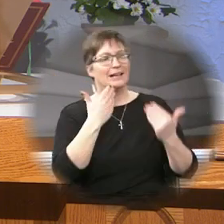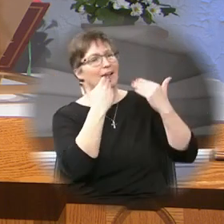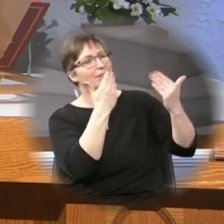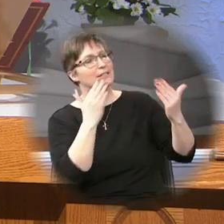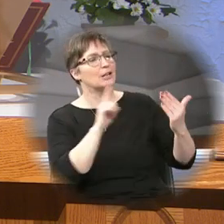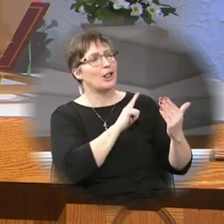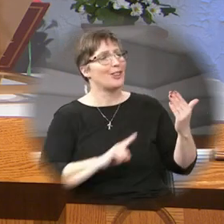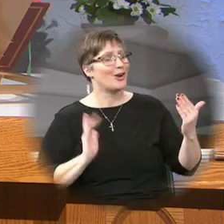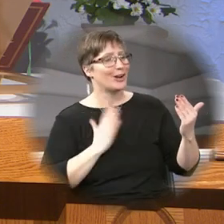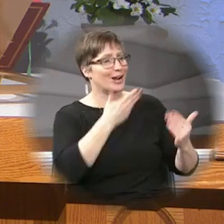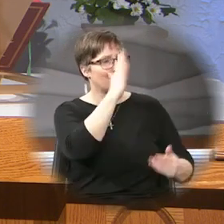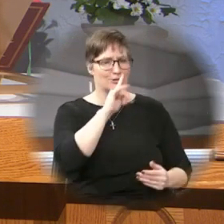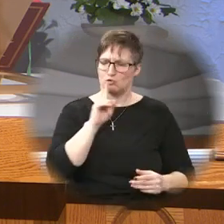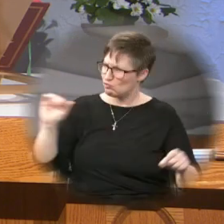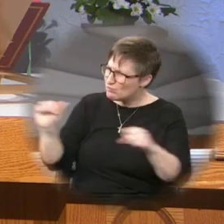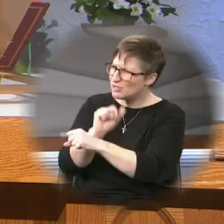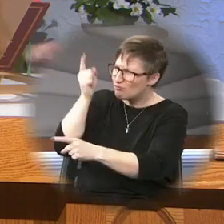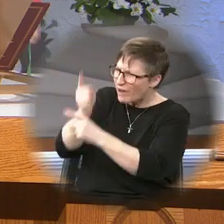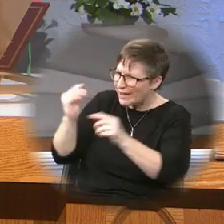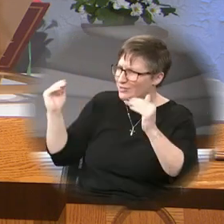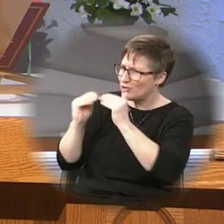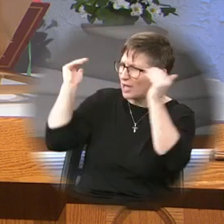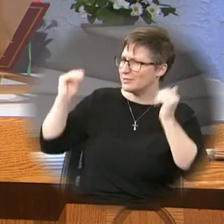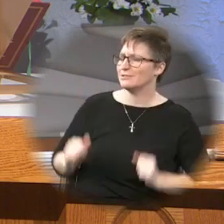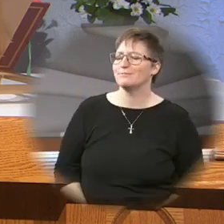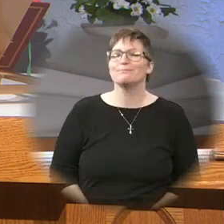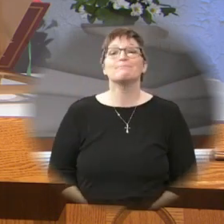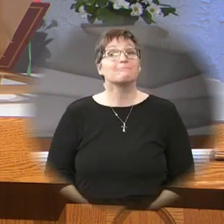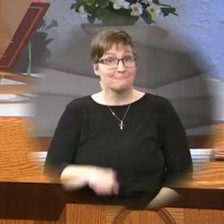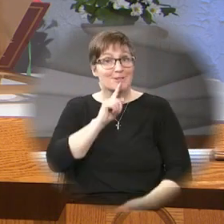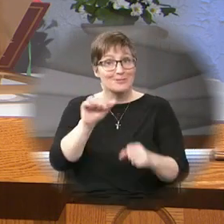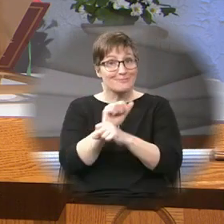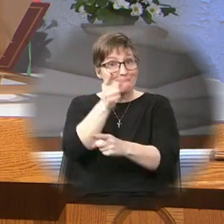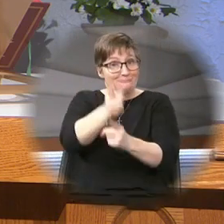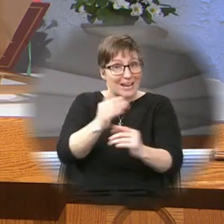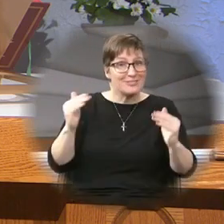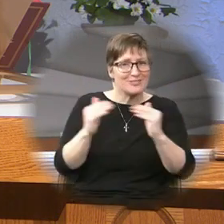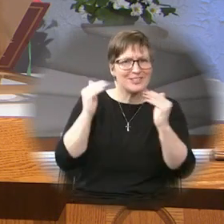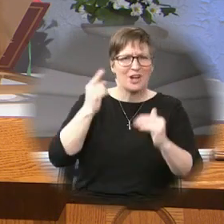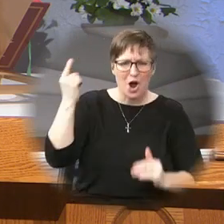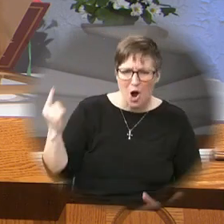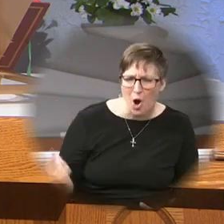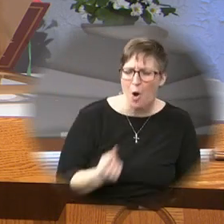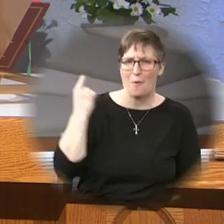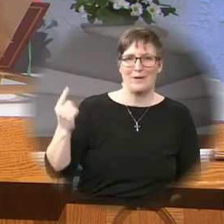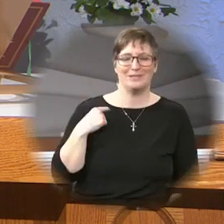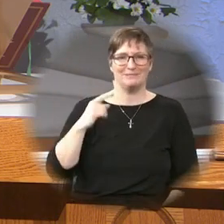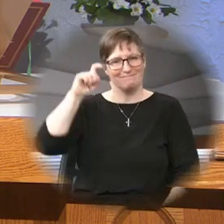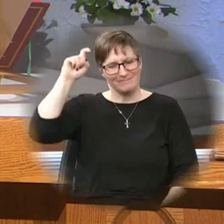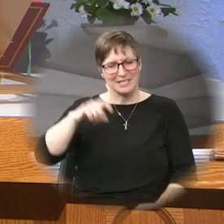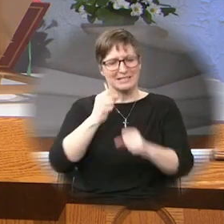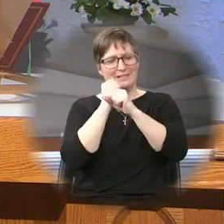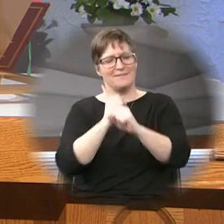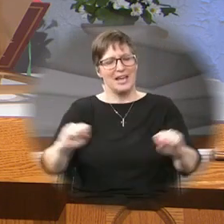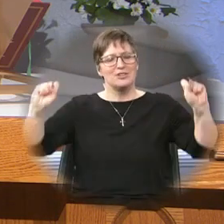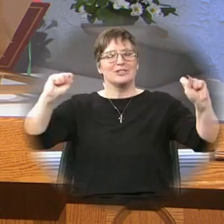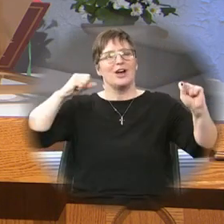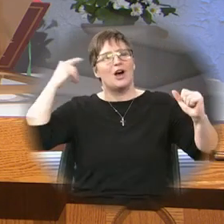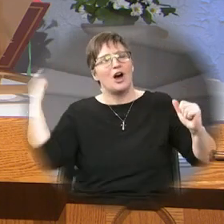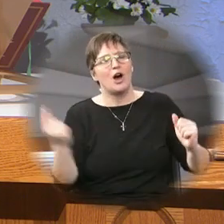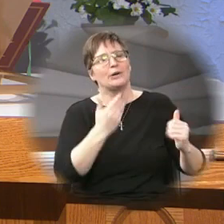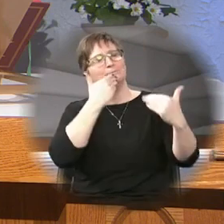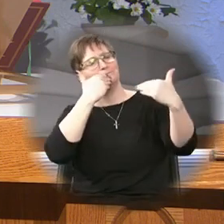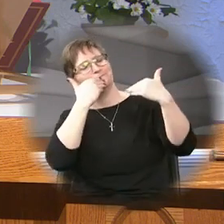give thanks to the Lord our God. It is right and just. It is truly right and just, our duty and our salvation, always